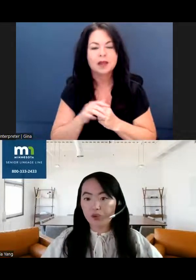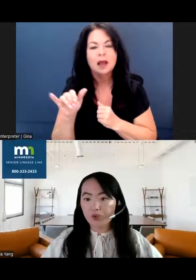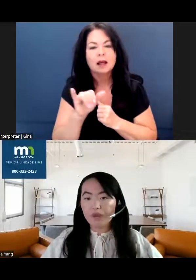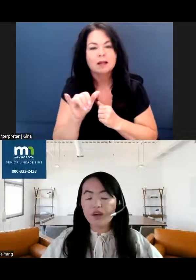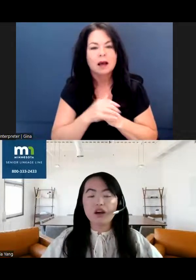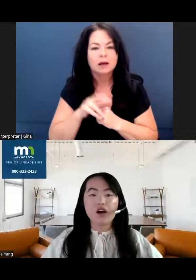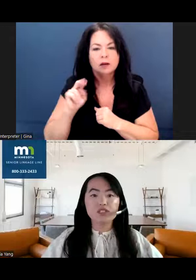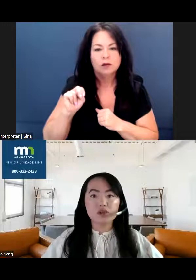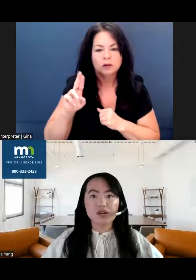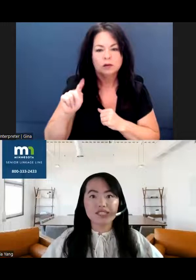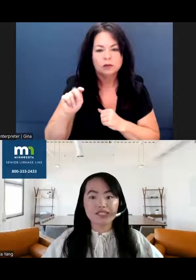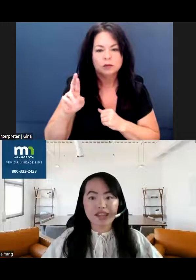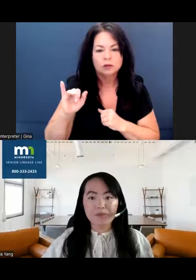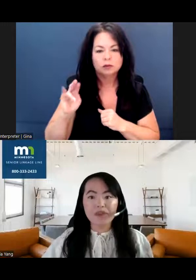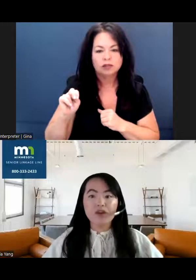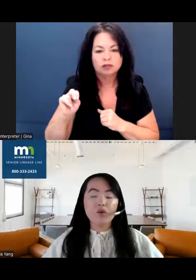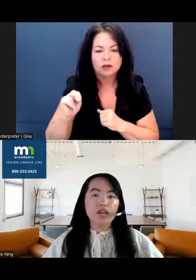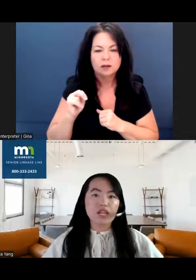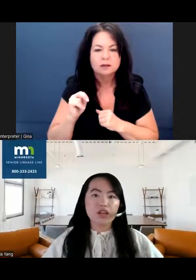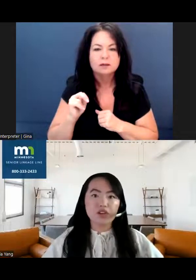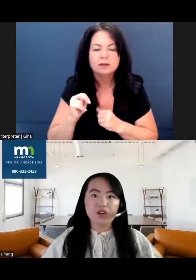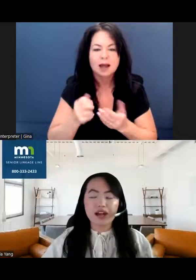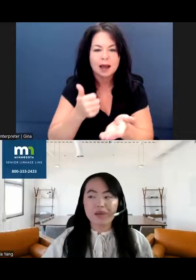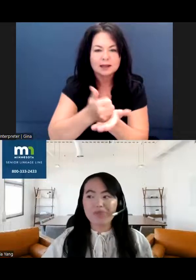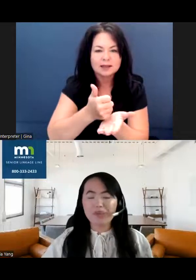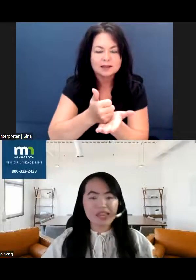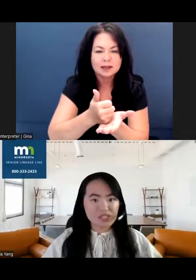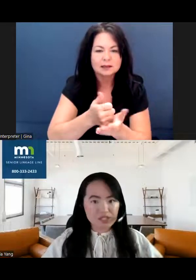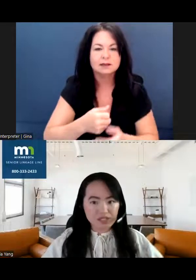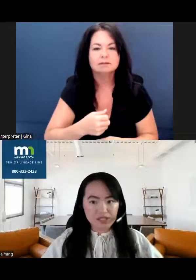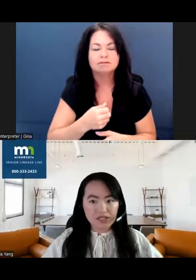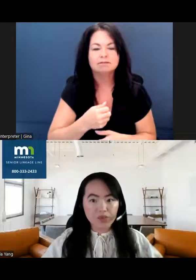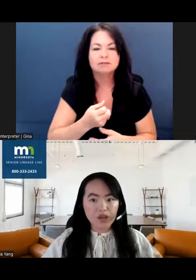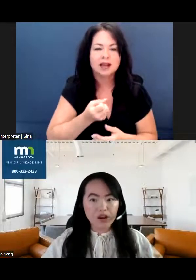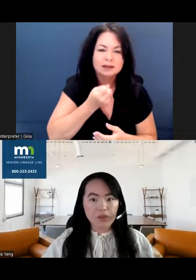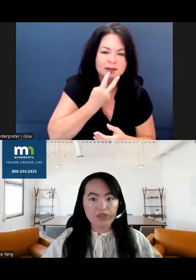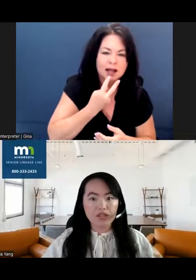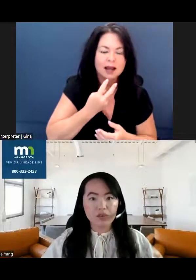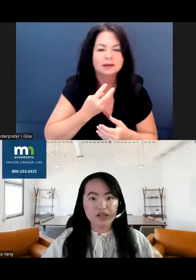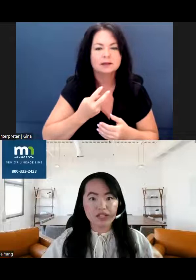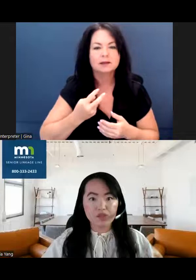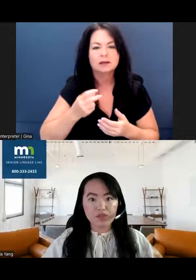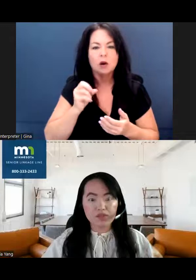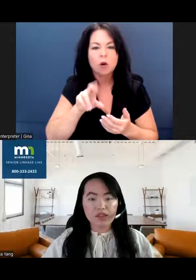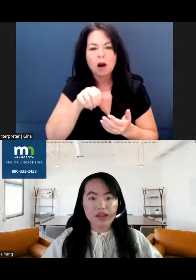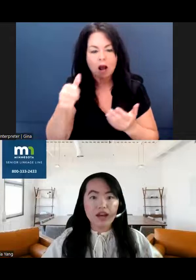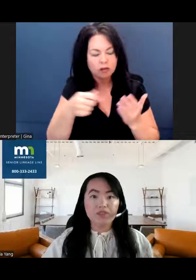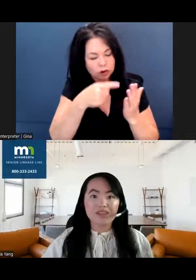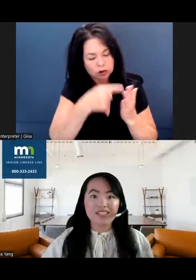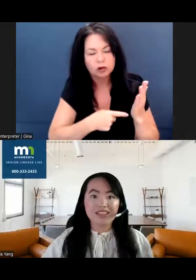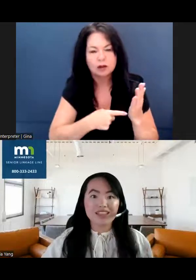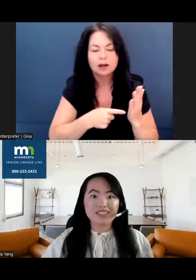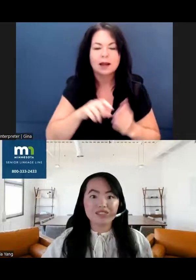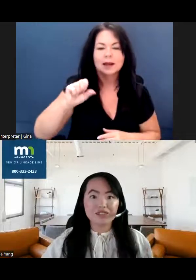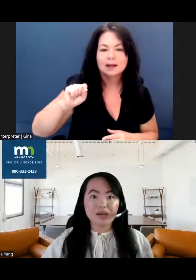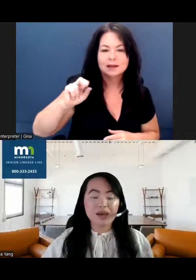Assistance Program, also known as SNAP, or any other application assistance that we are able to help connect you with. The